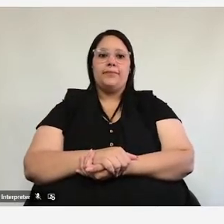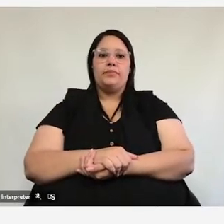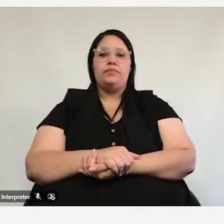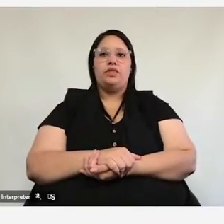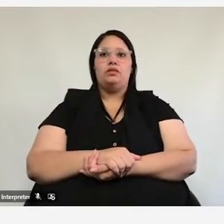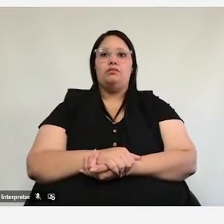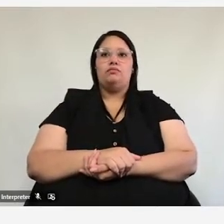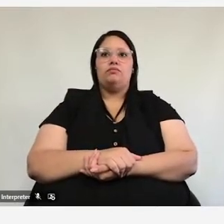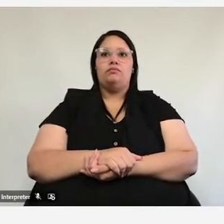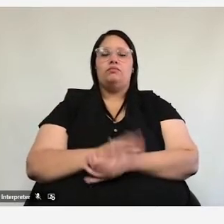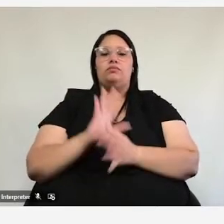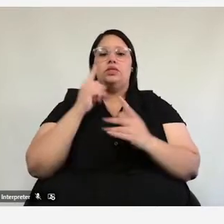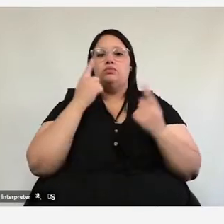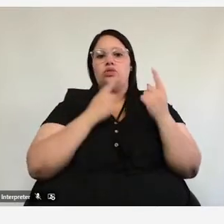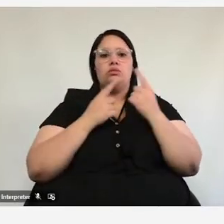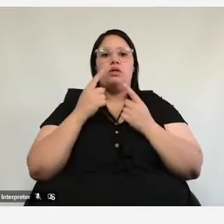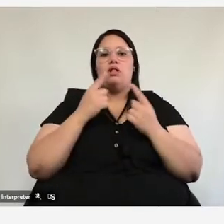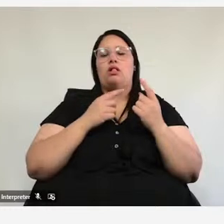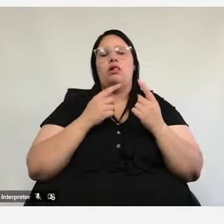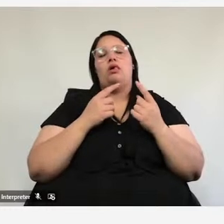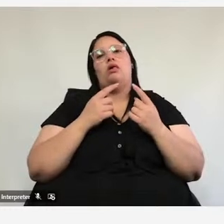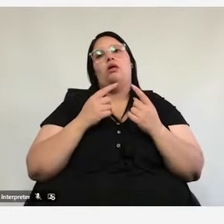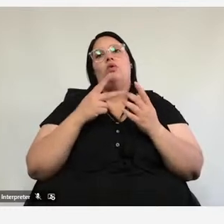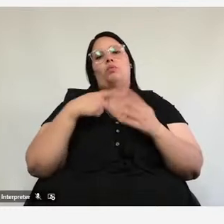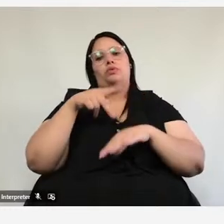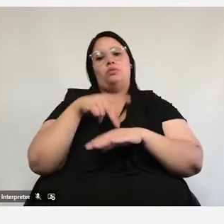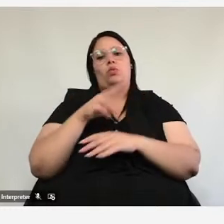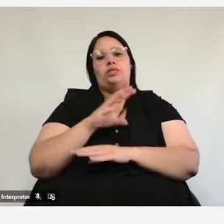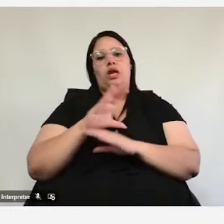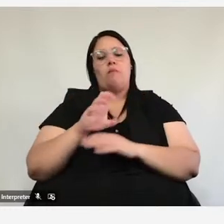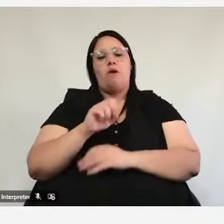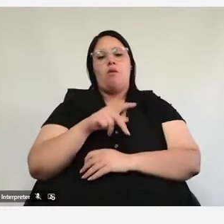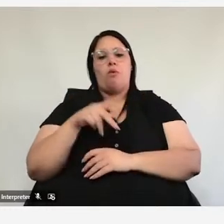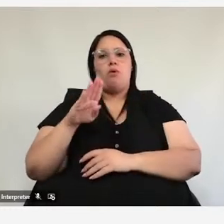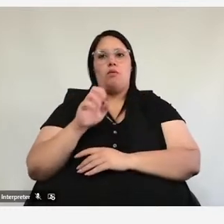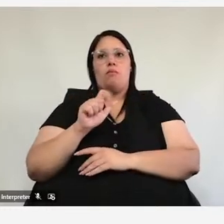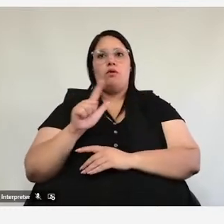Consideration of Principle of the Western Cape Appropriation Bill.